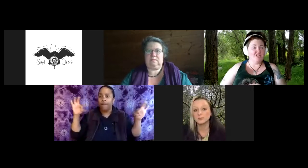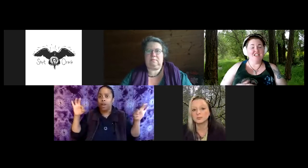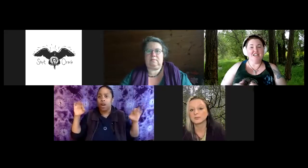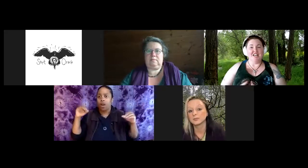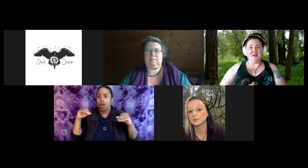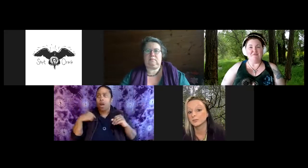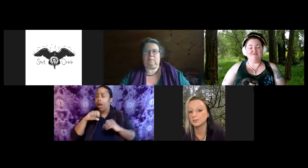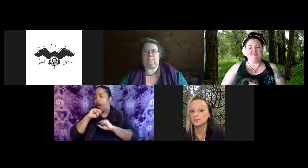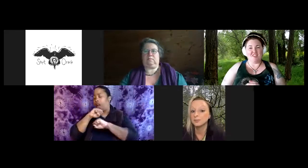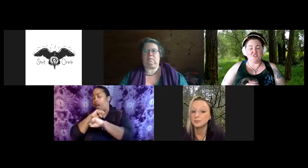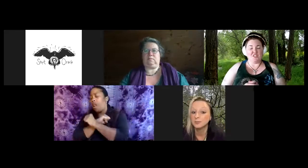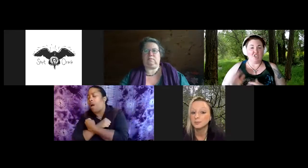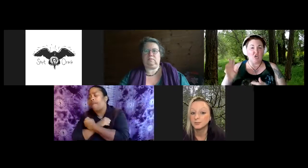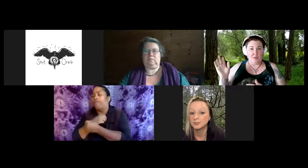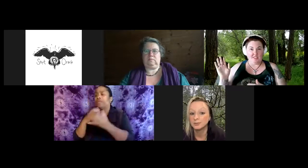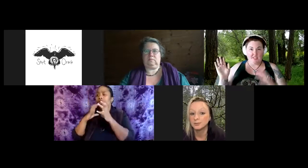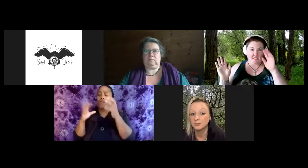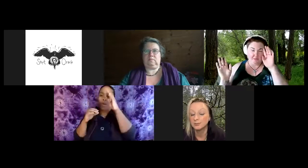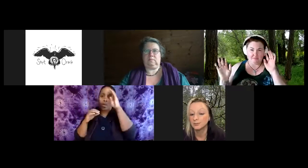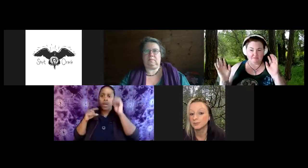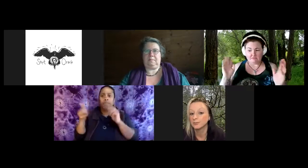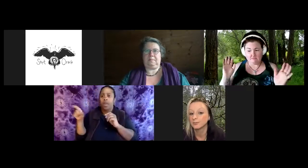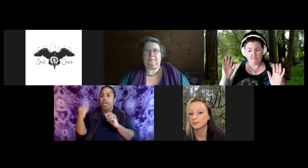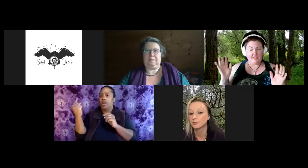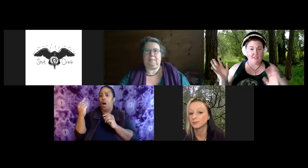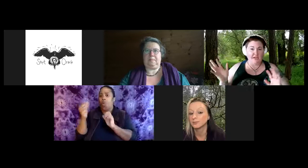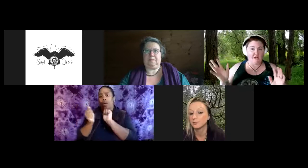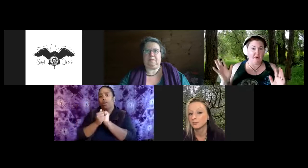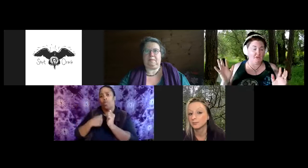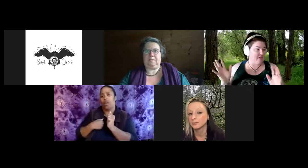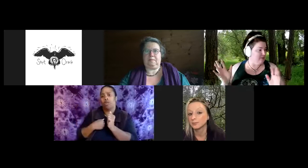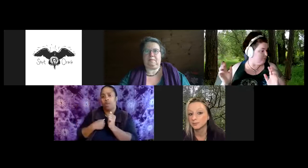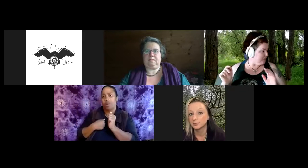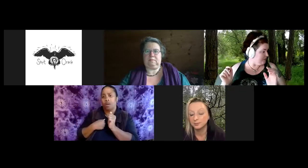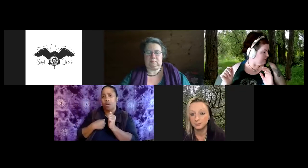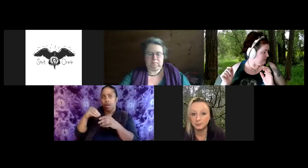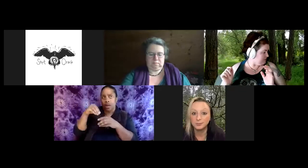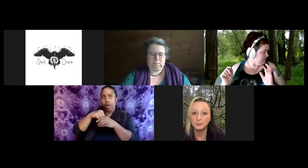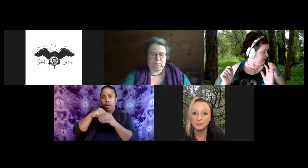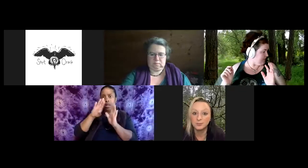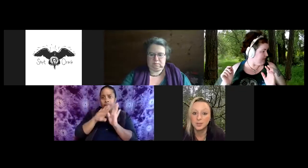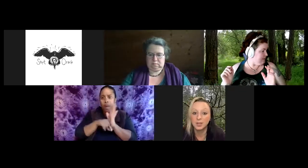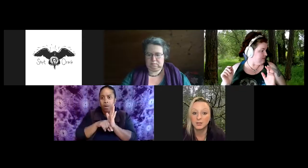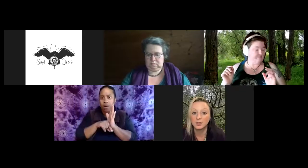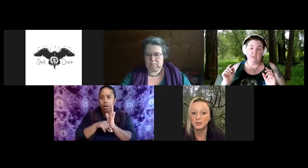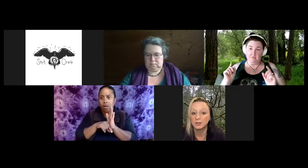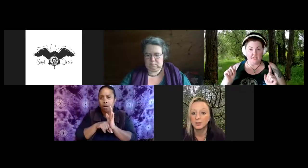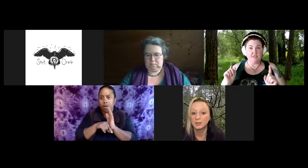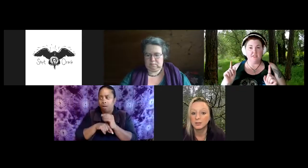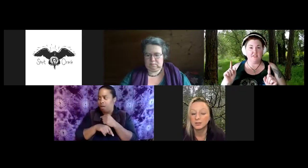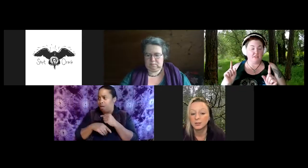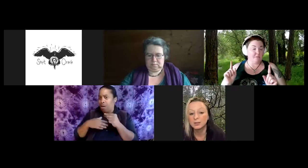him so much. So he's always there in the background, no matter. Oh my goodness, sorry, my cat